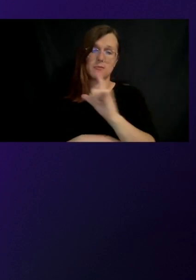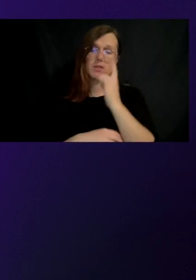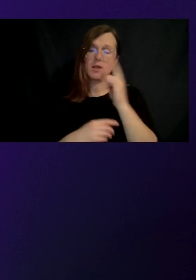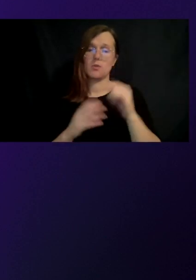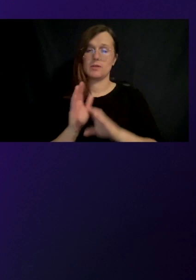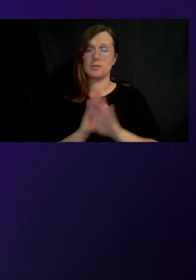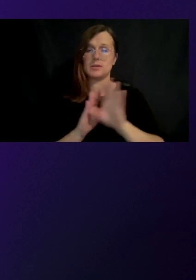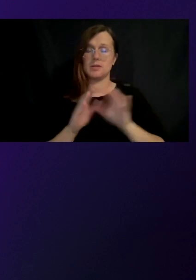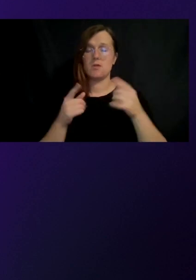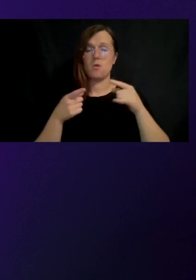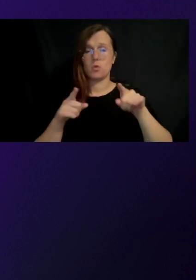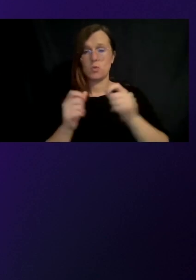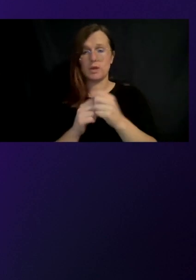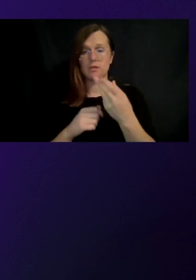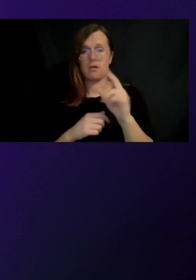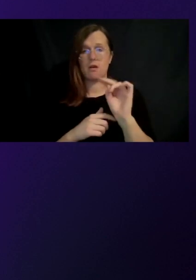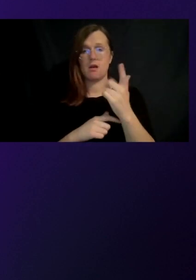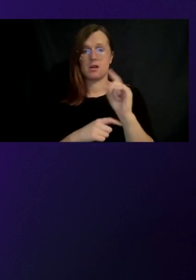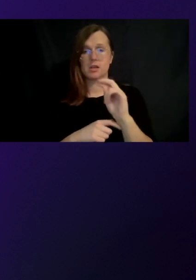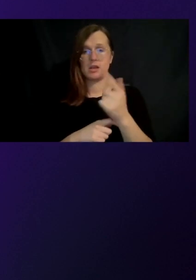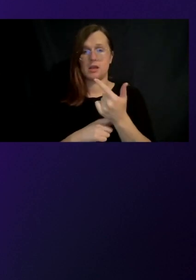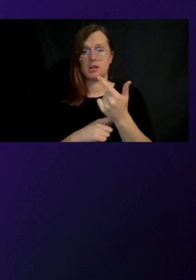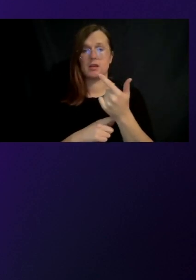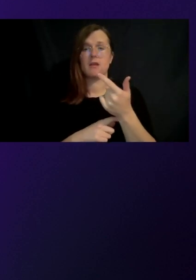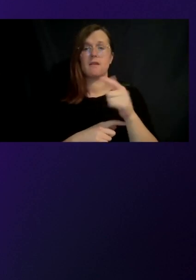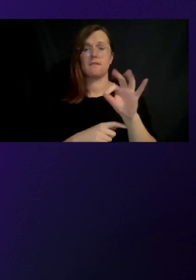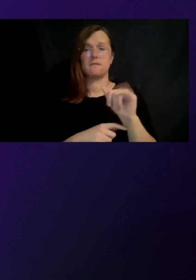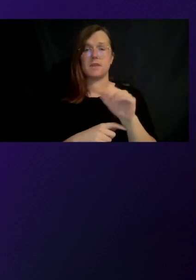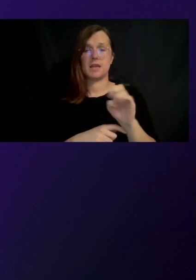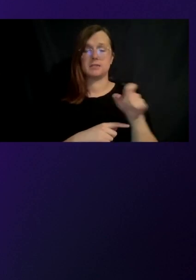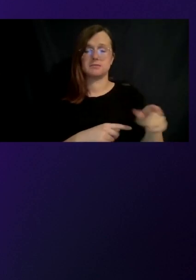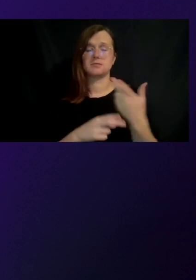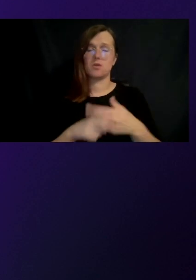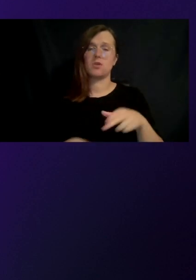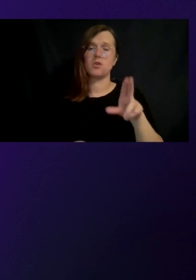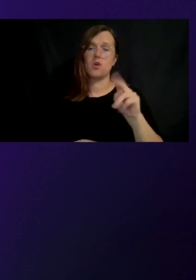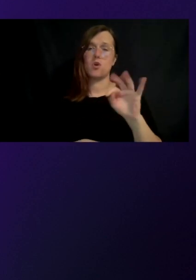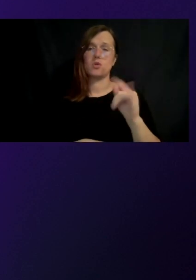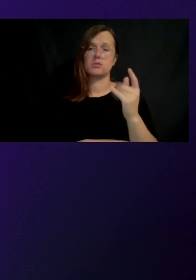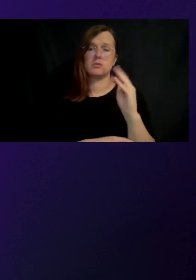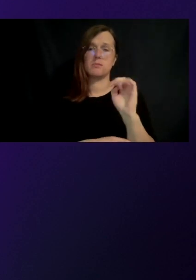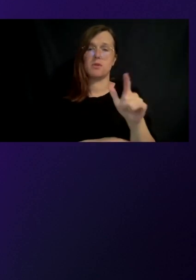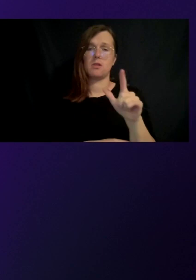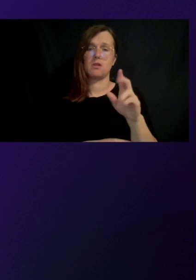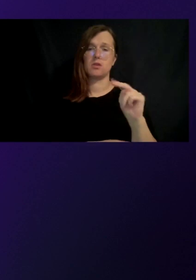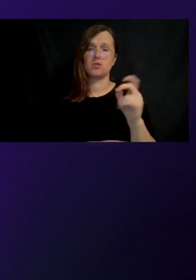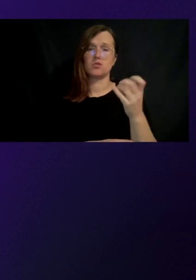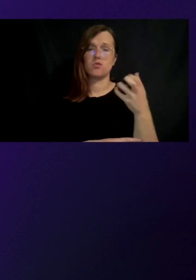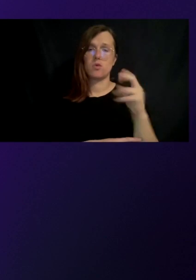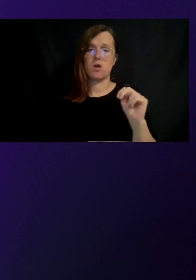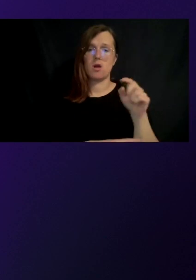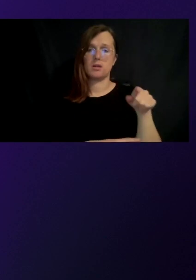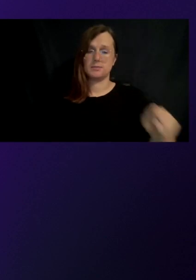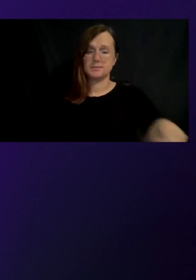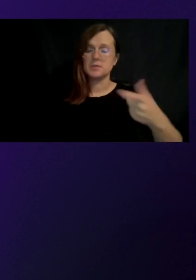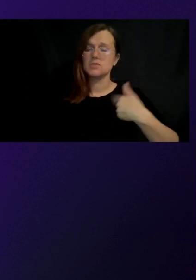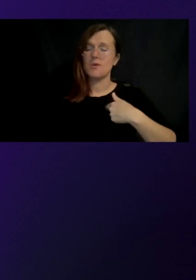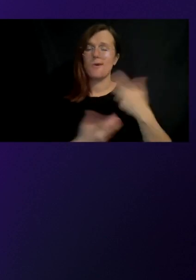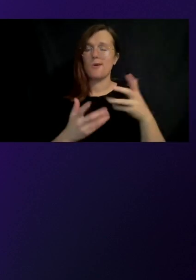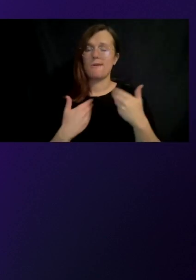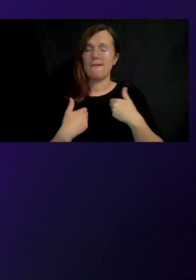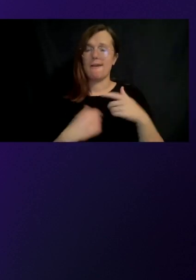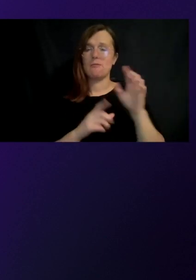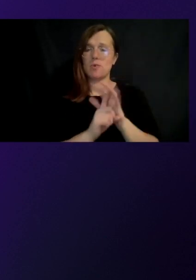Face called Optimum Neuron. So this library provides an optimized version of the popular Transformers library for our purpose-built